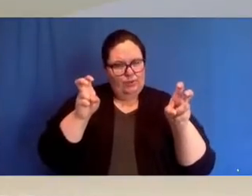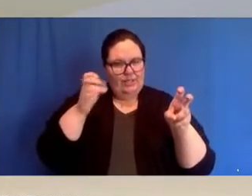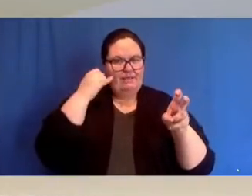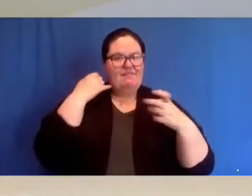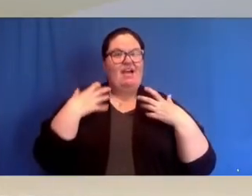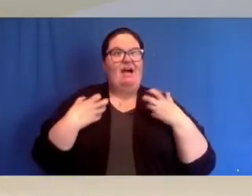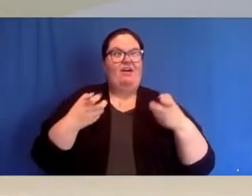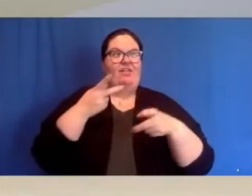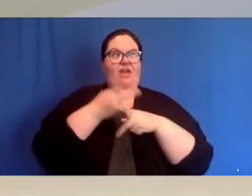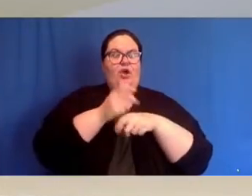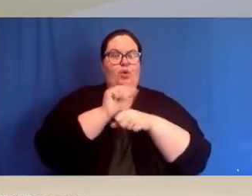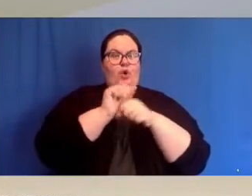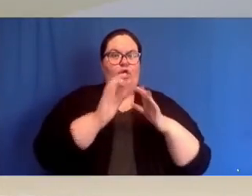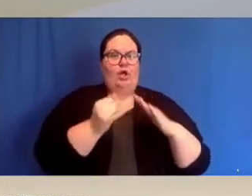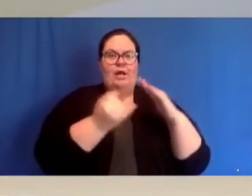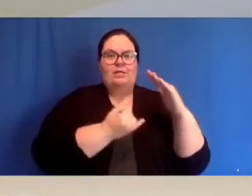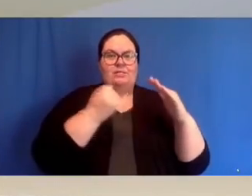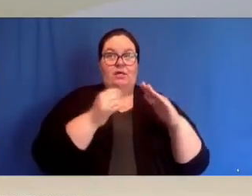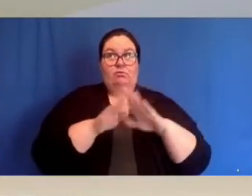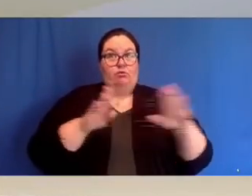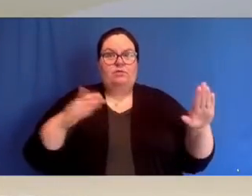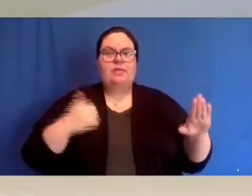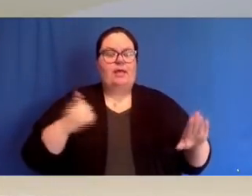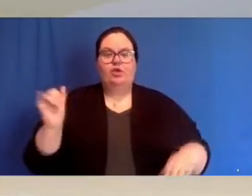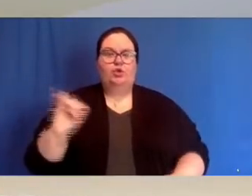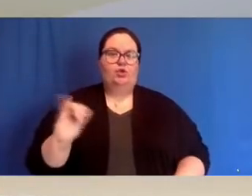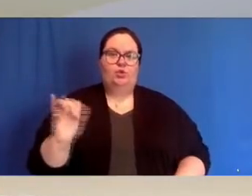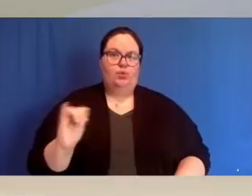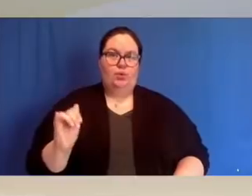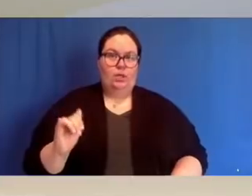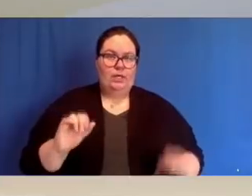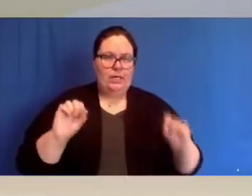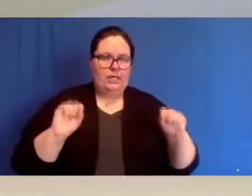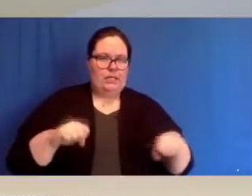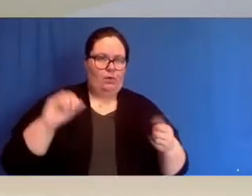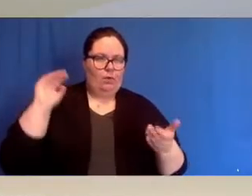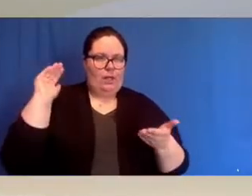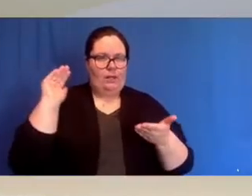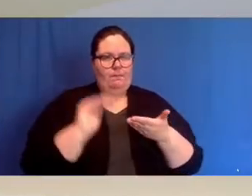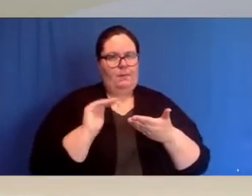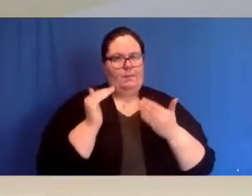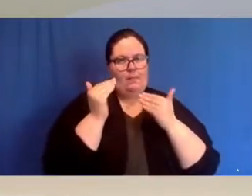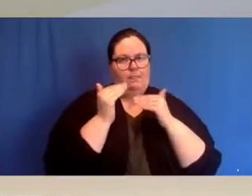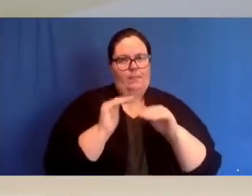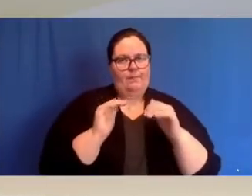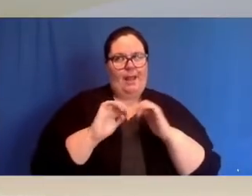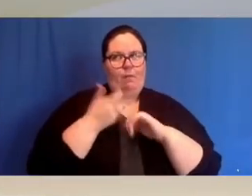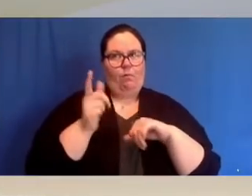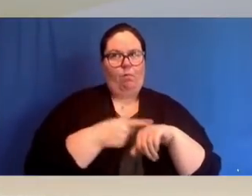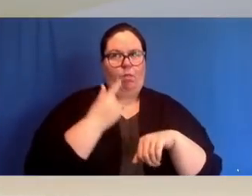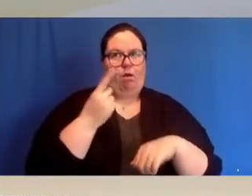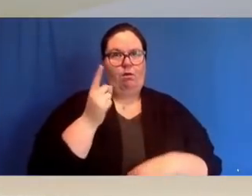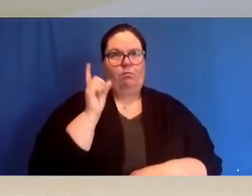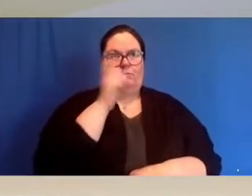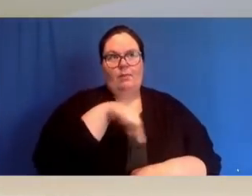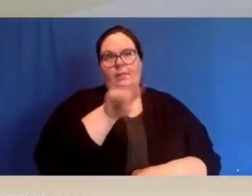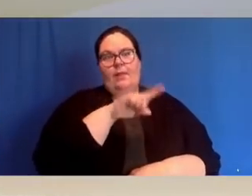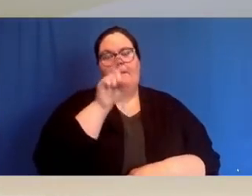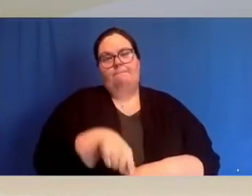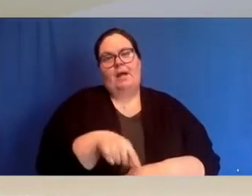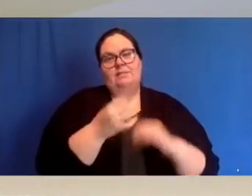and I know it's happening across the country as well. Can we minimize the period of isolation